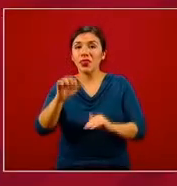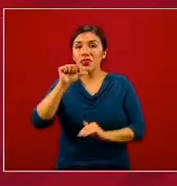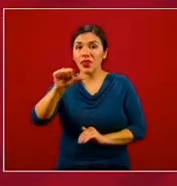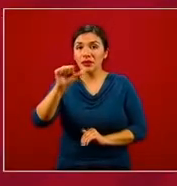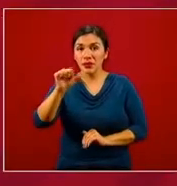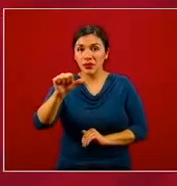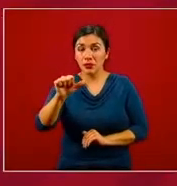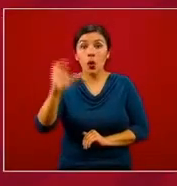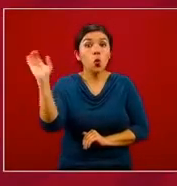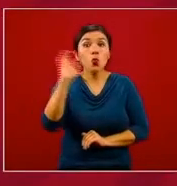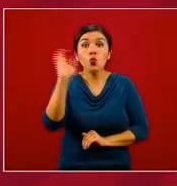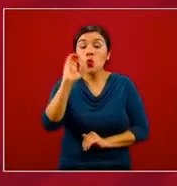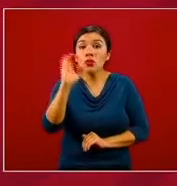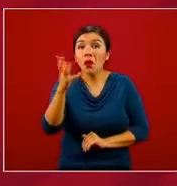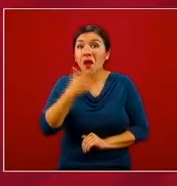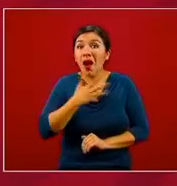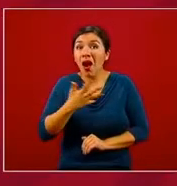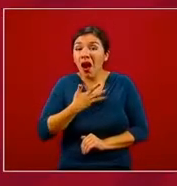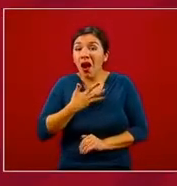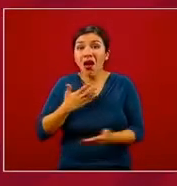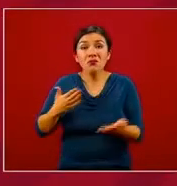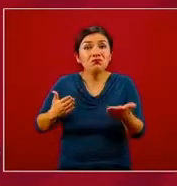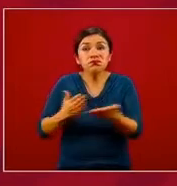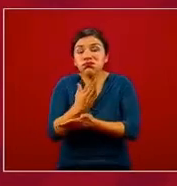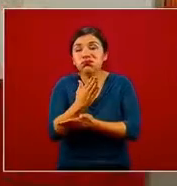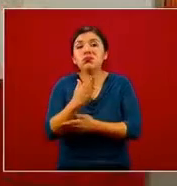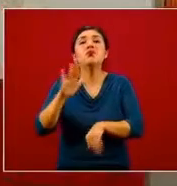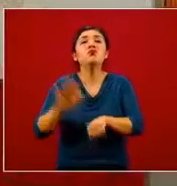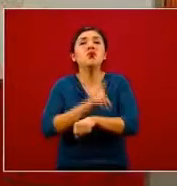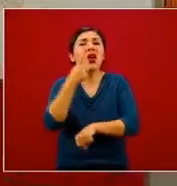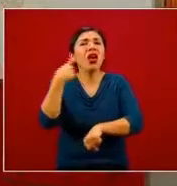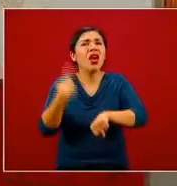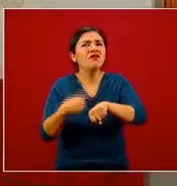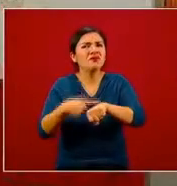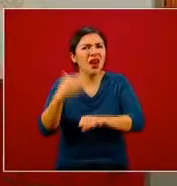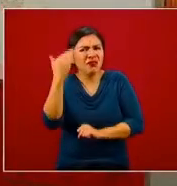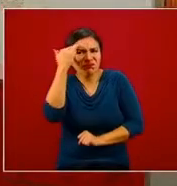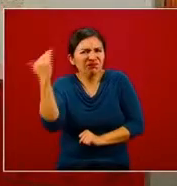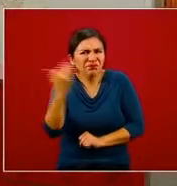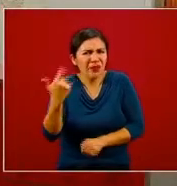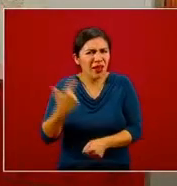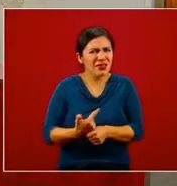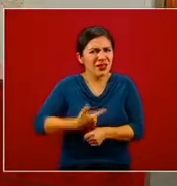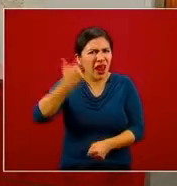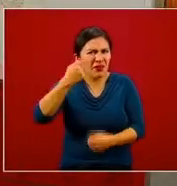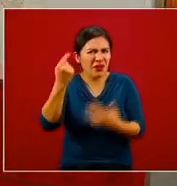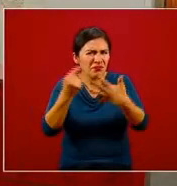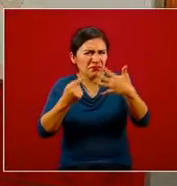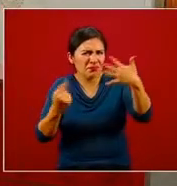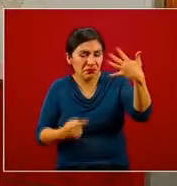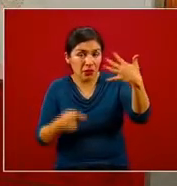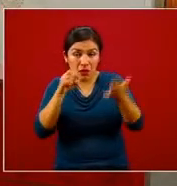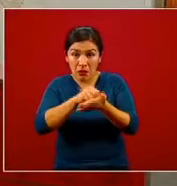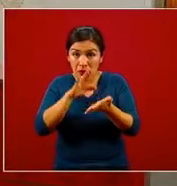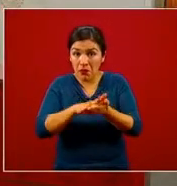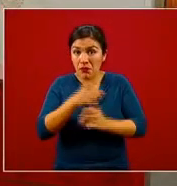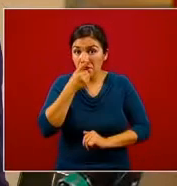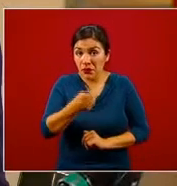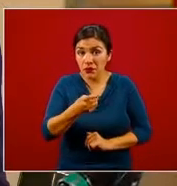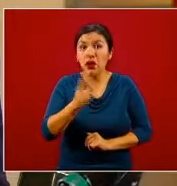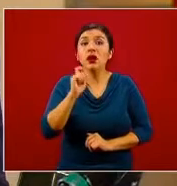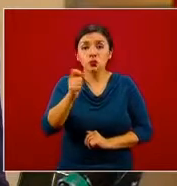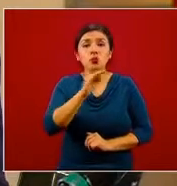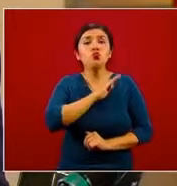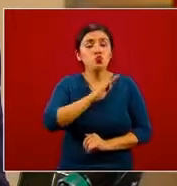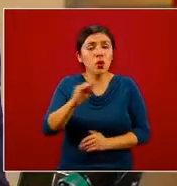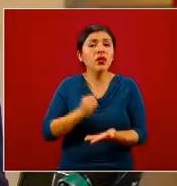according to the constitutional articles in section 63(6), is that